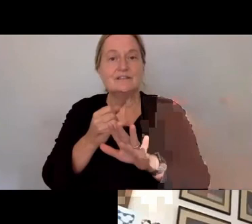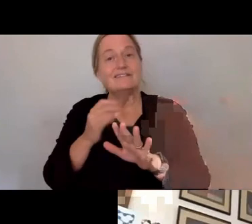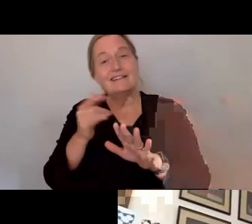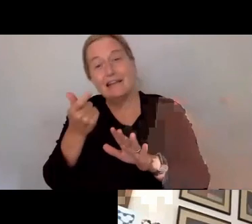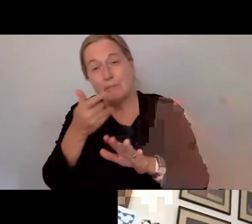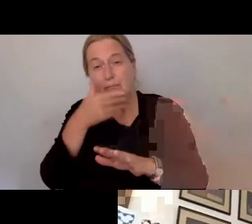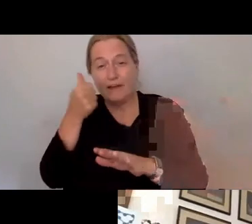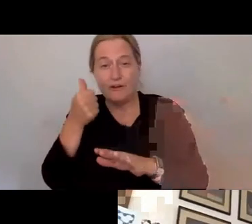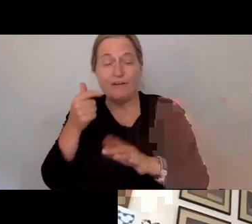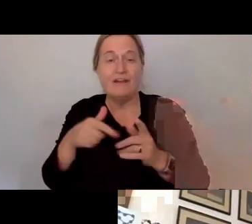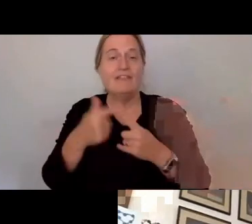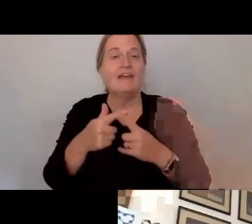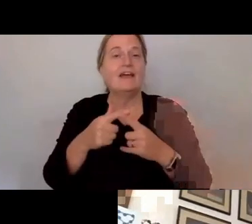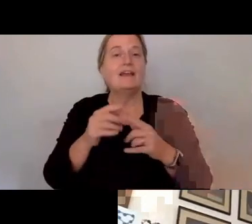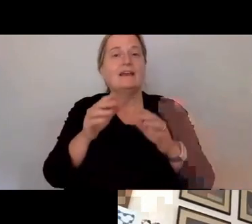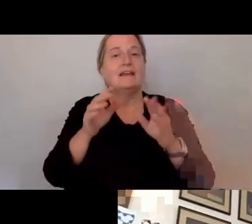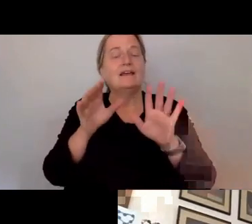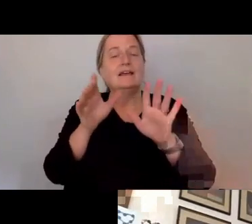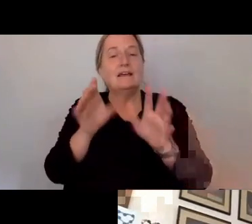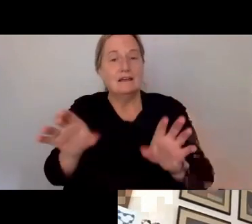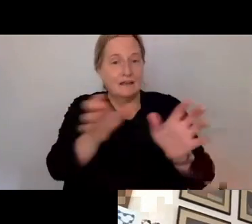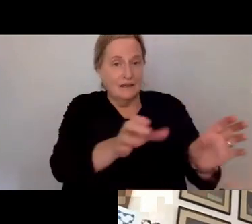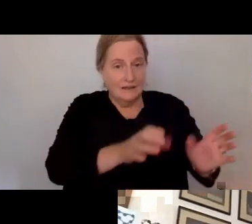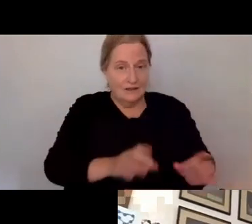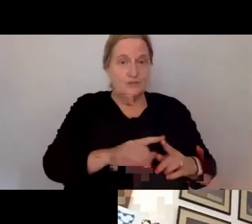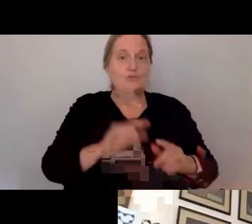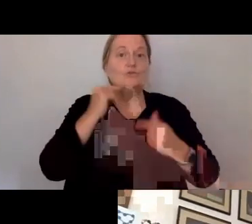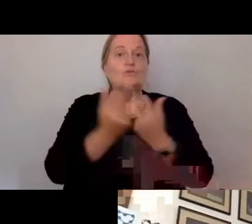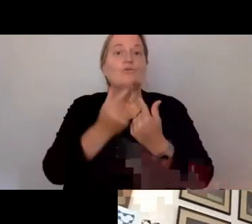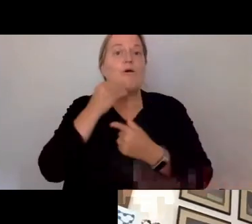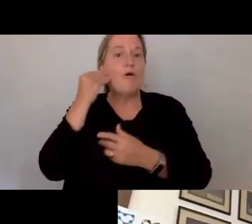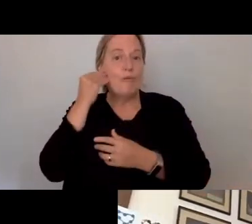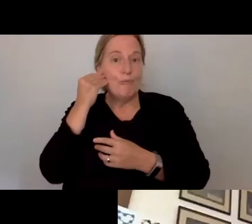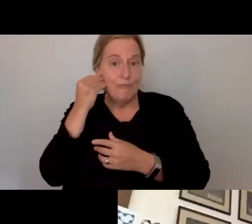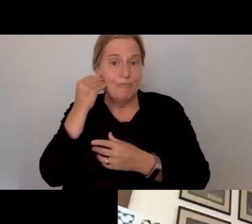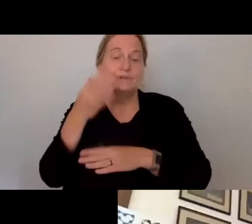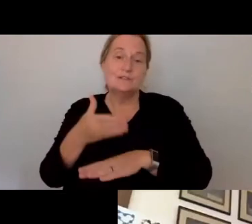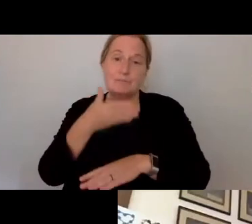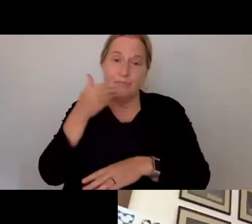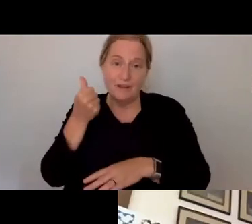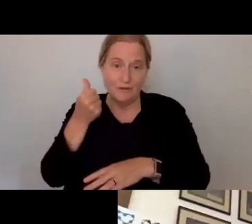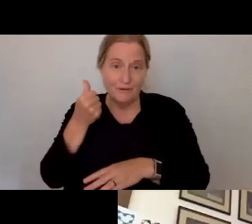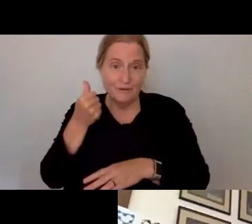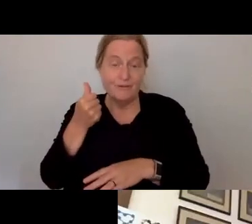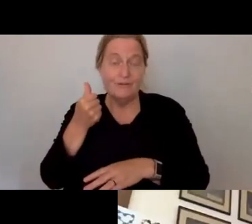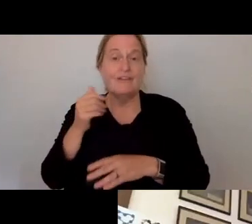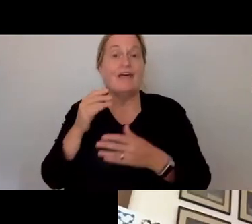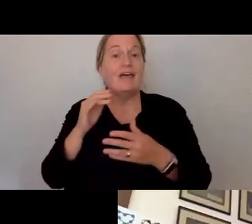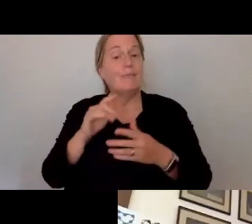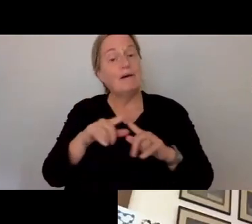been, you have someone with a disability, you're going to a group home. You're going to go to a day service brick and mortar site,